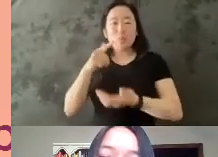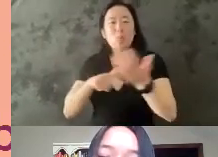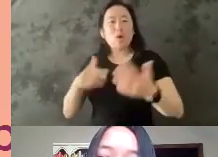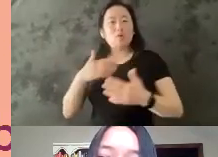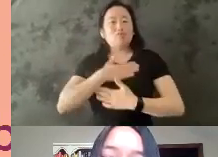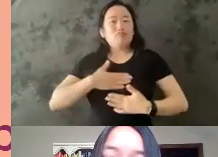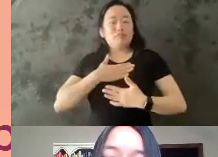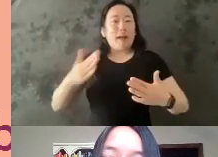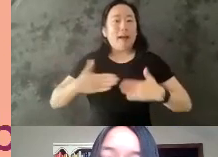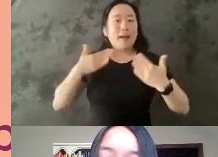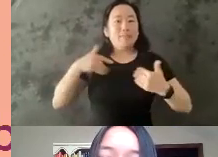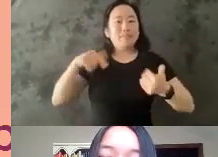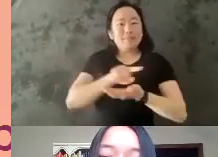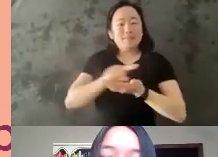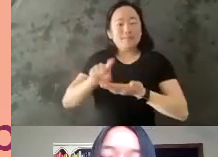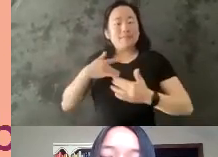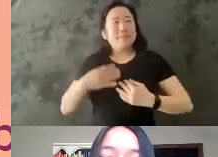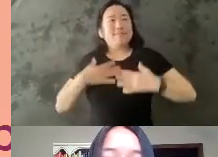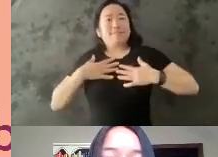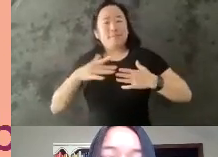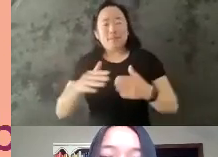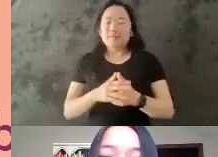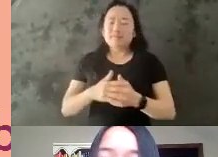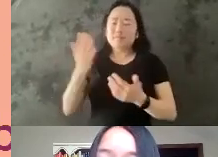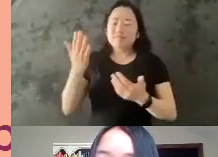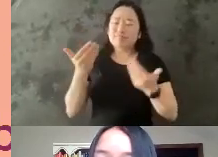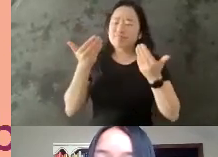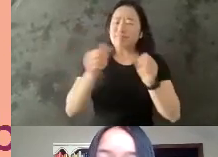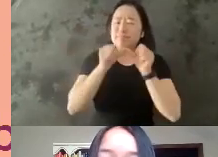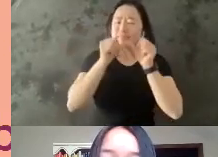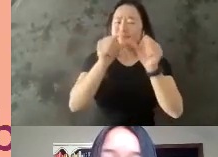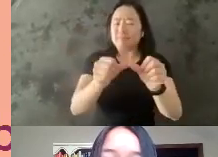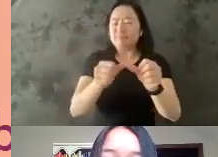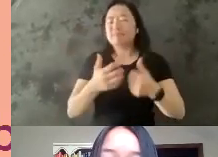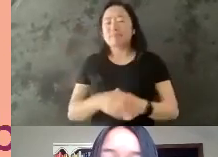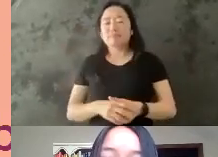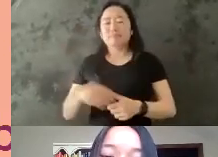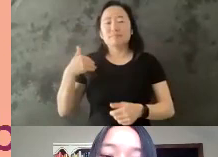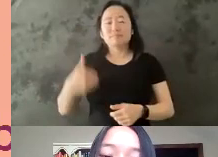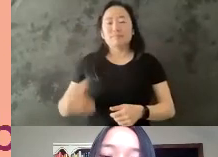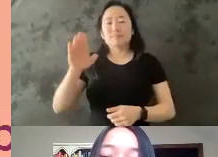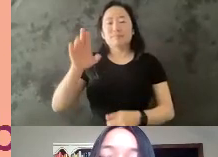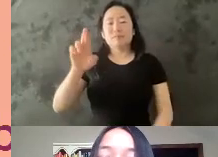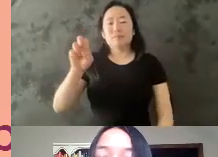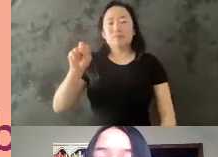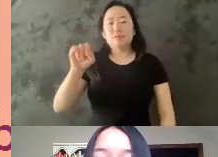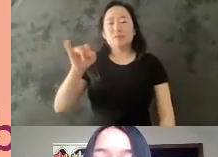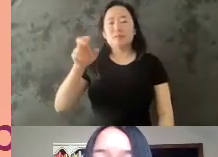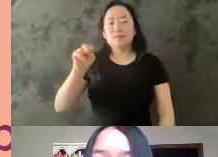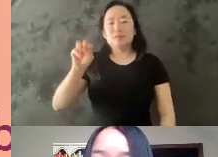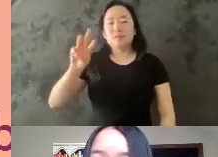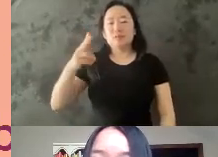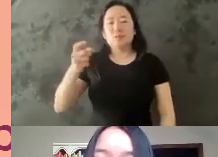do that as more folks are joining. My name is Brennison Wheeler. I use she, her pronouns, and I'm the